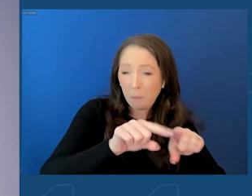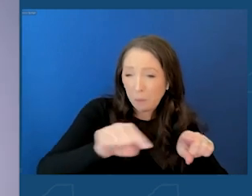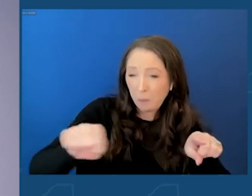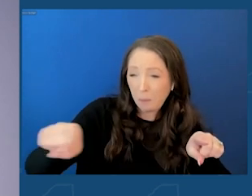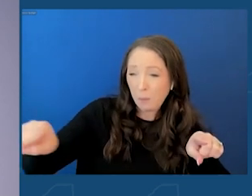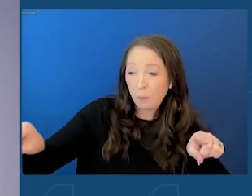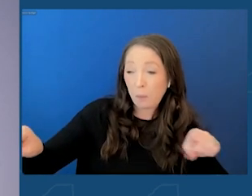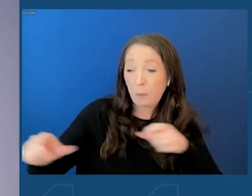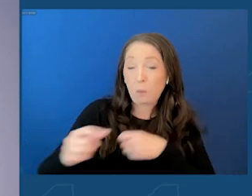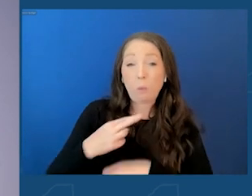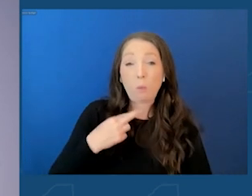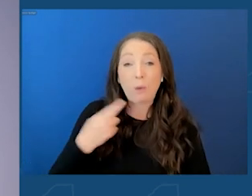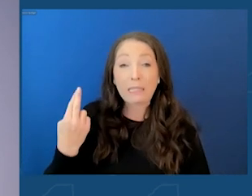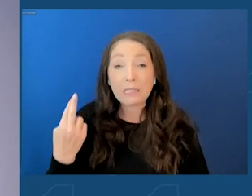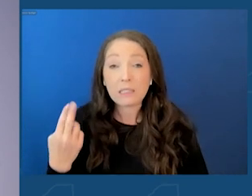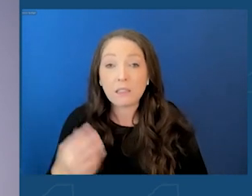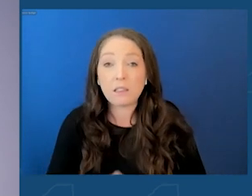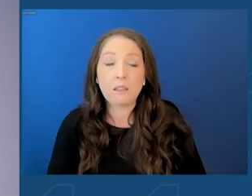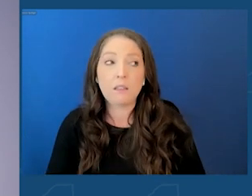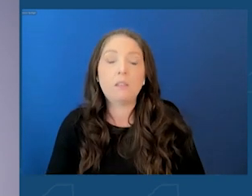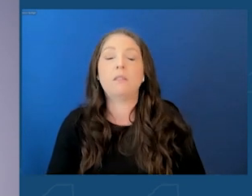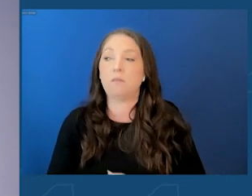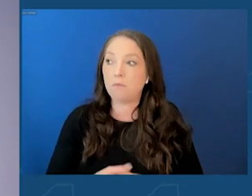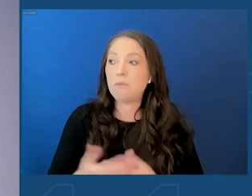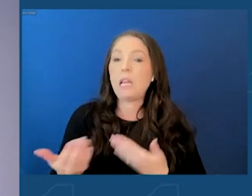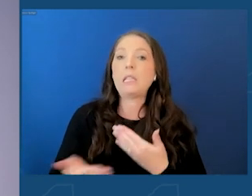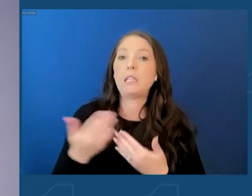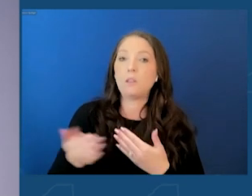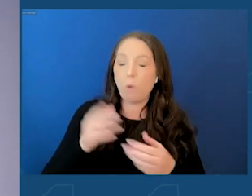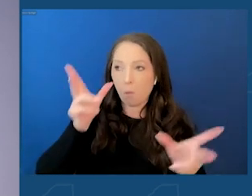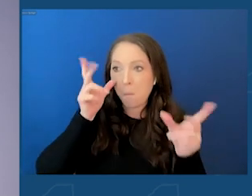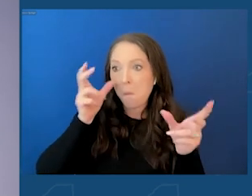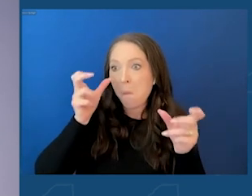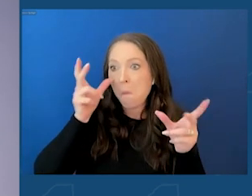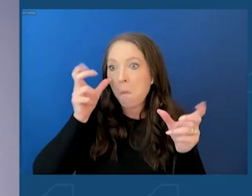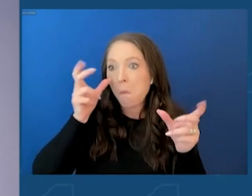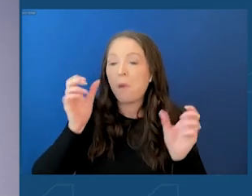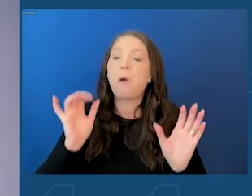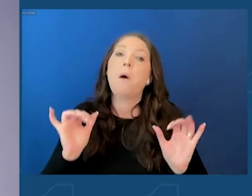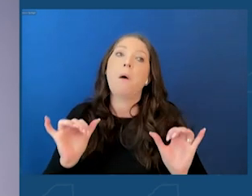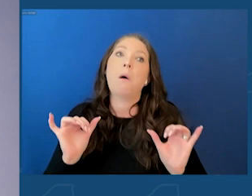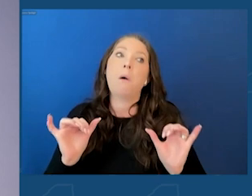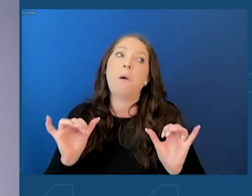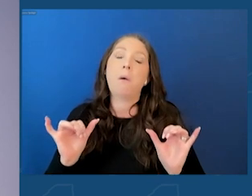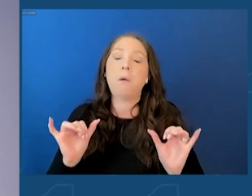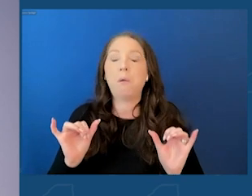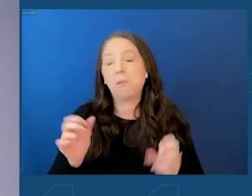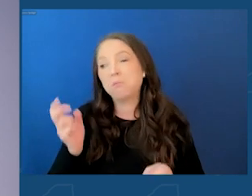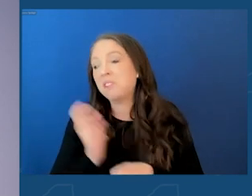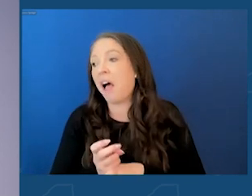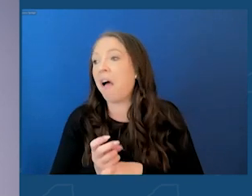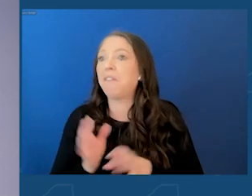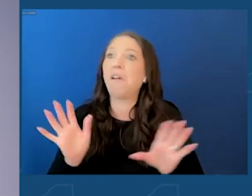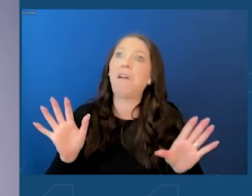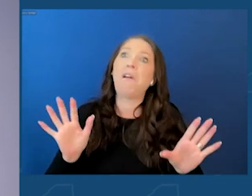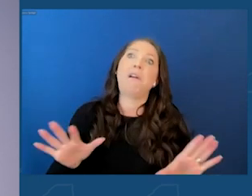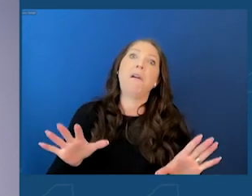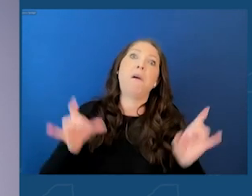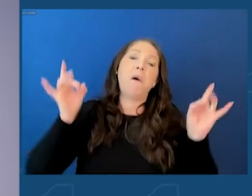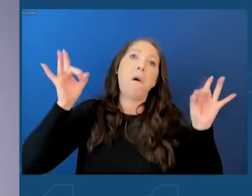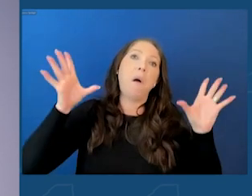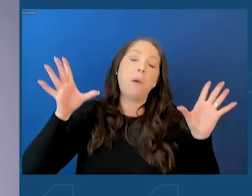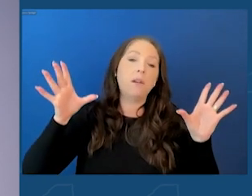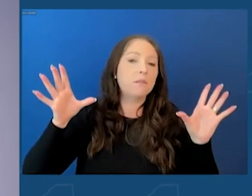really easy to take all of that in and get resigned to this sense of doom and despair. But